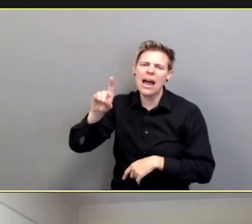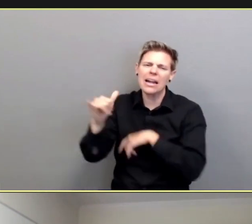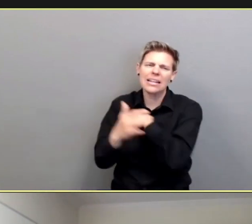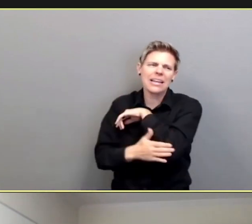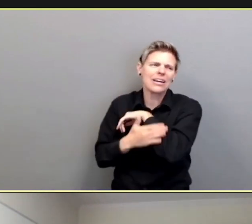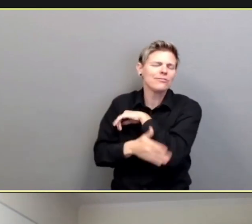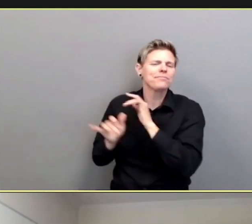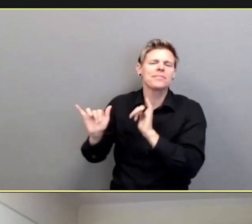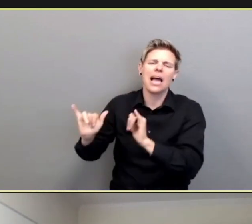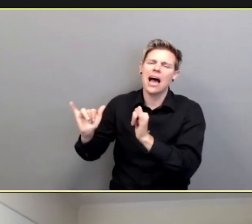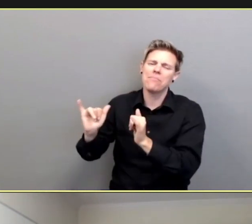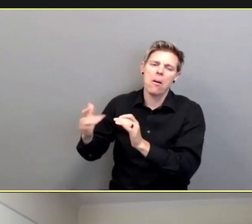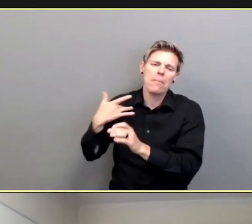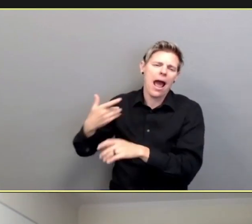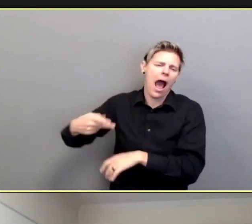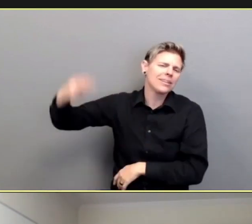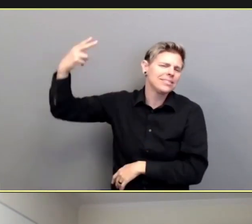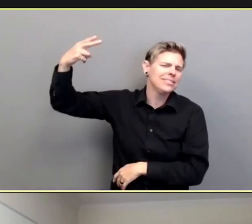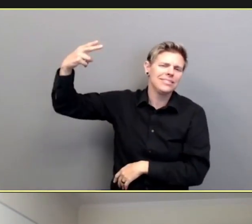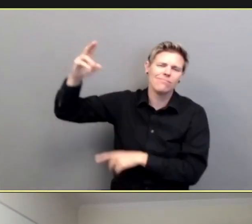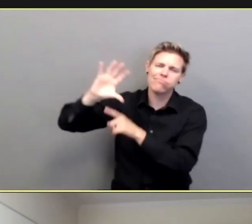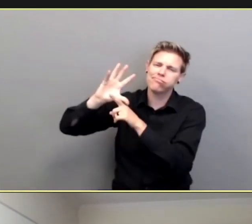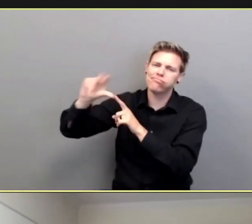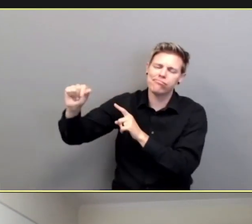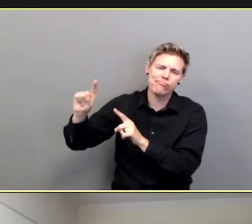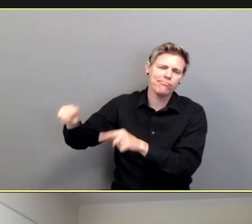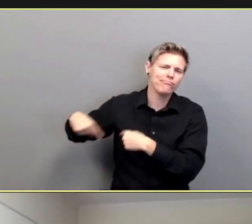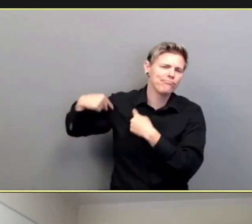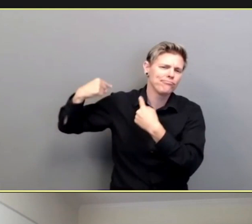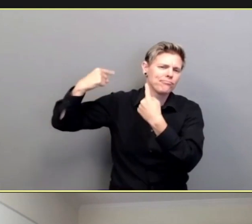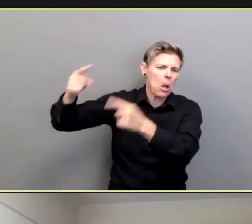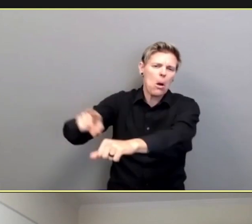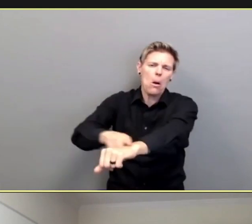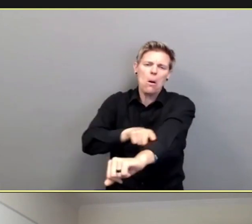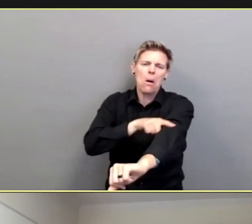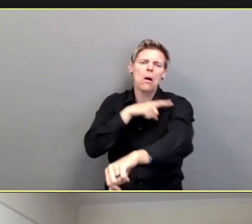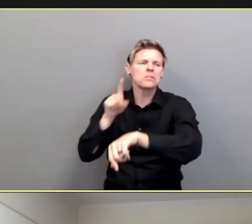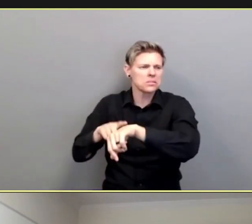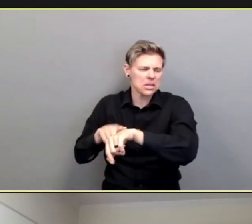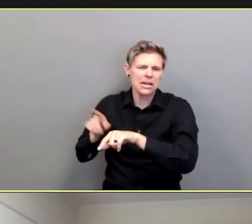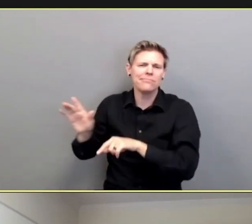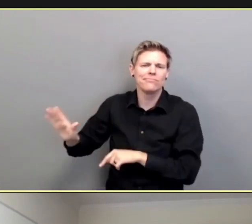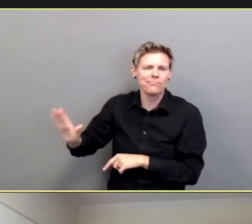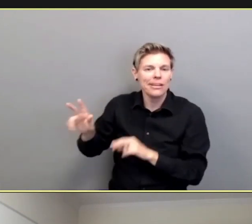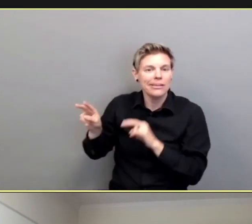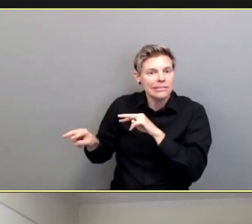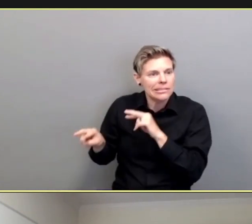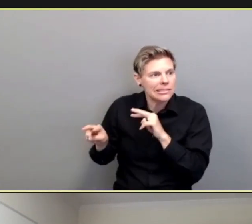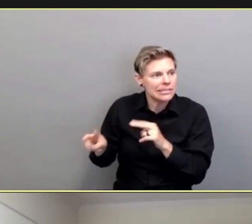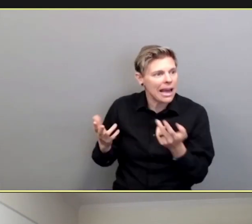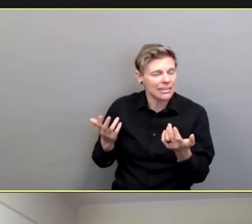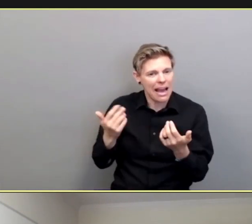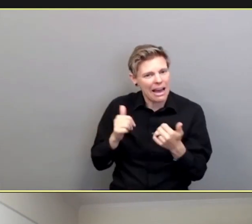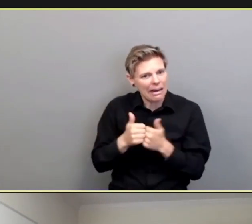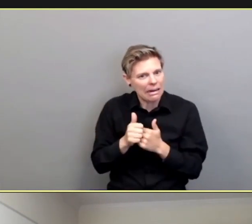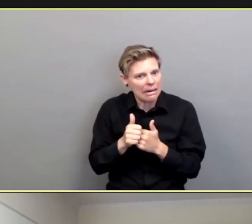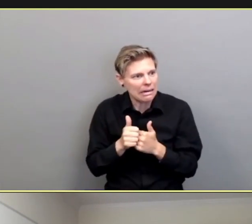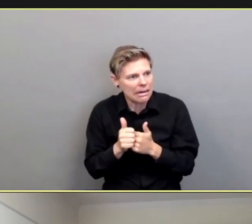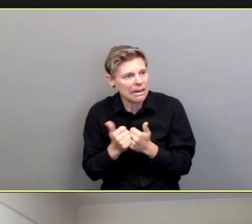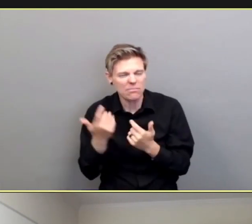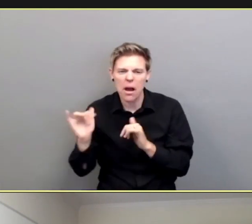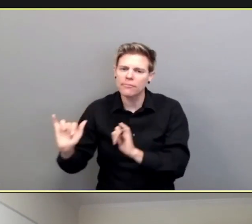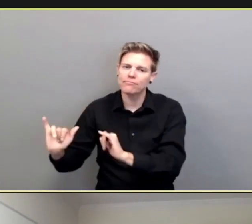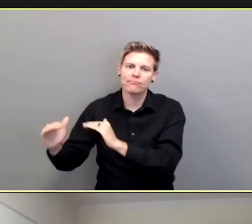can calculate yourself. You take your county population and just divide it into the cases, but it's been pretty steady and it's been bad.